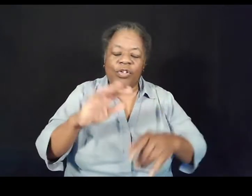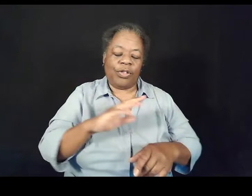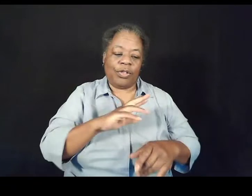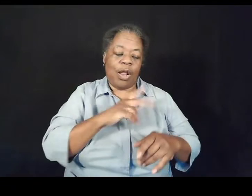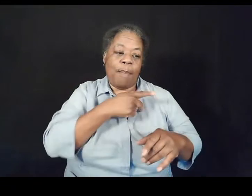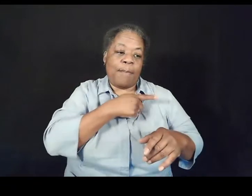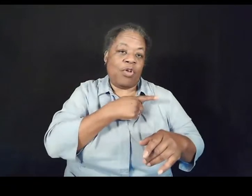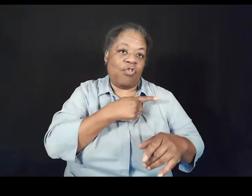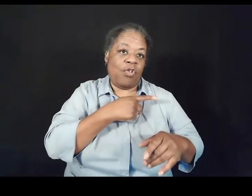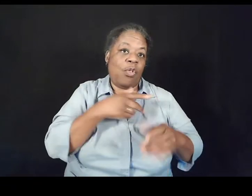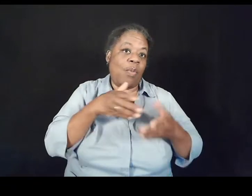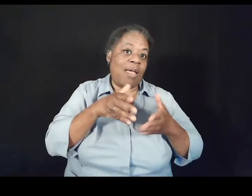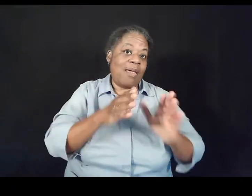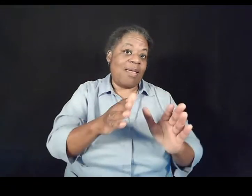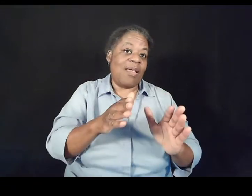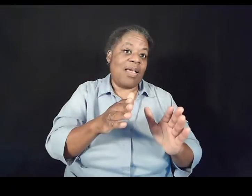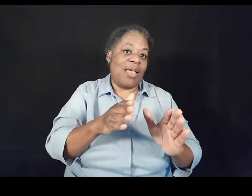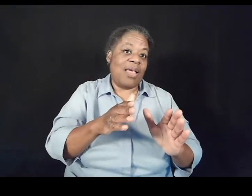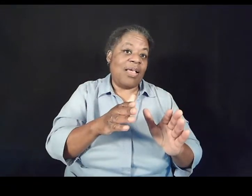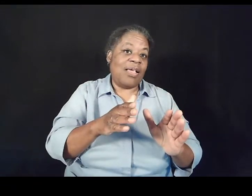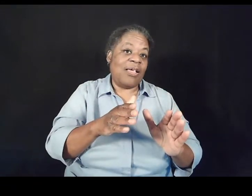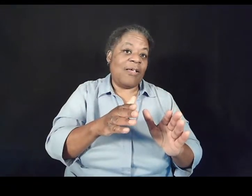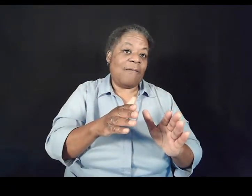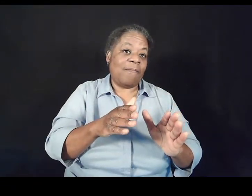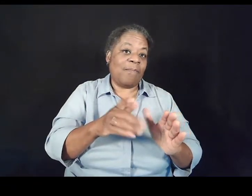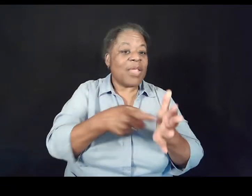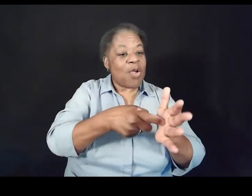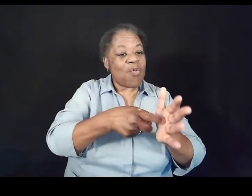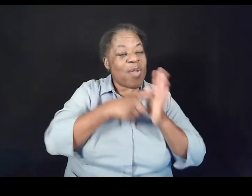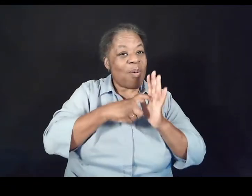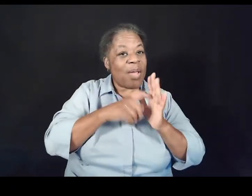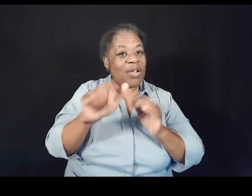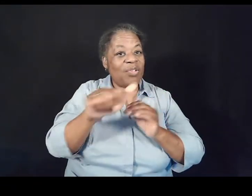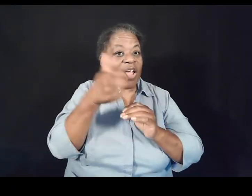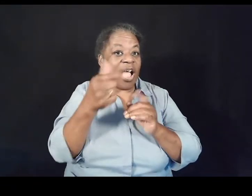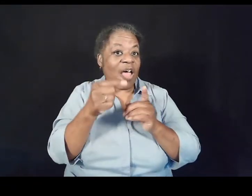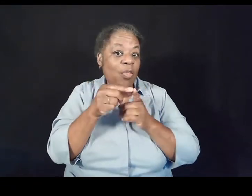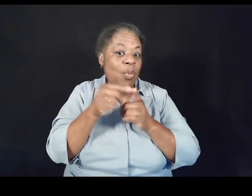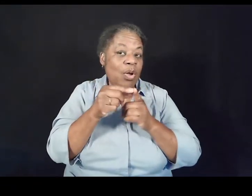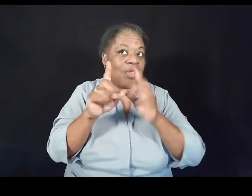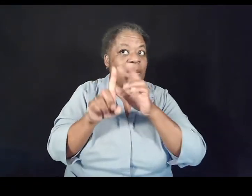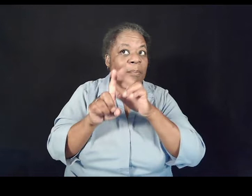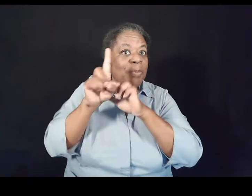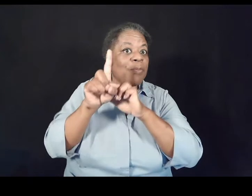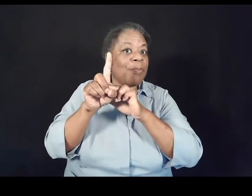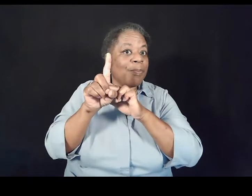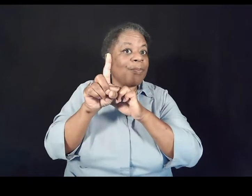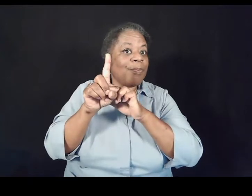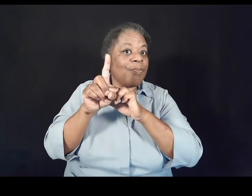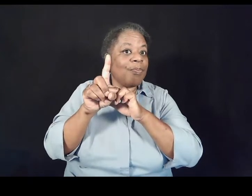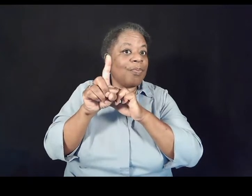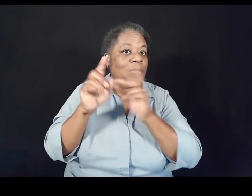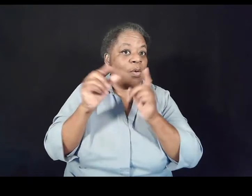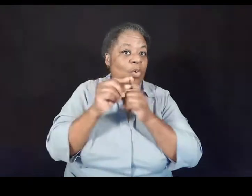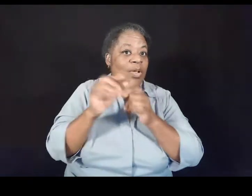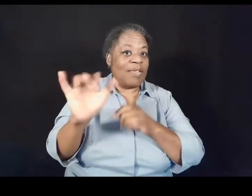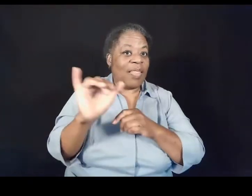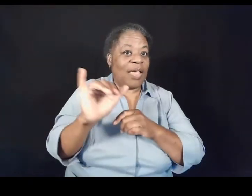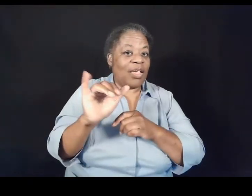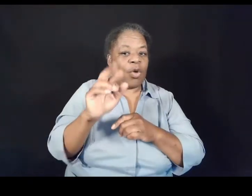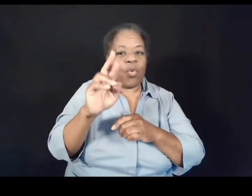level. It requires other words that come to mind here. Words like